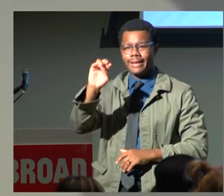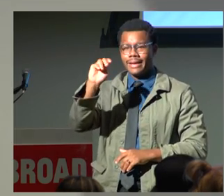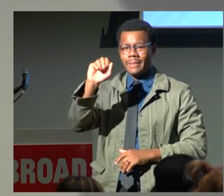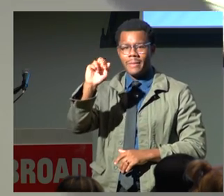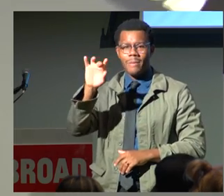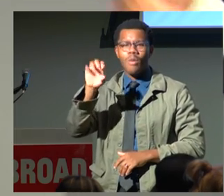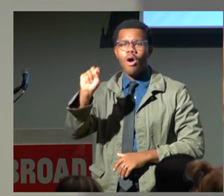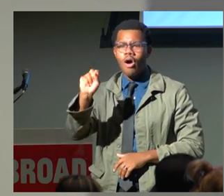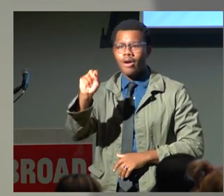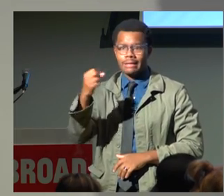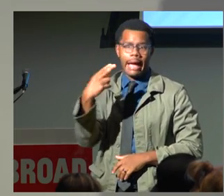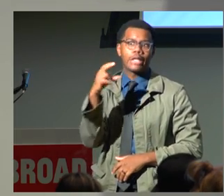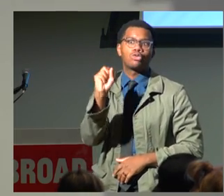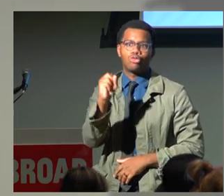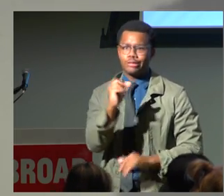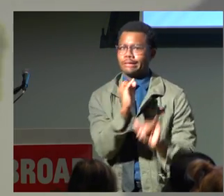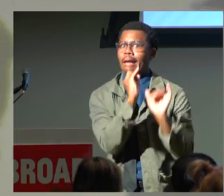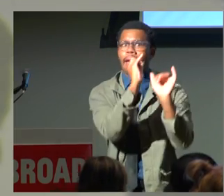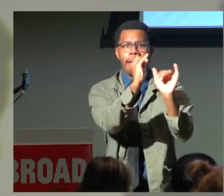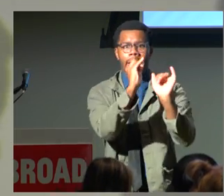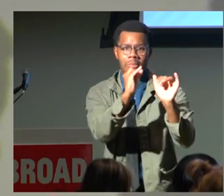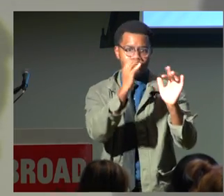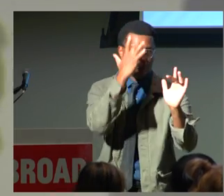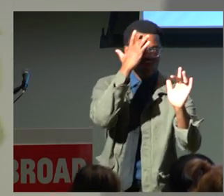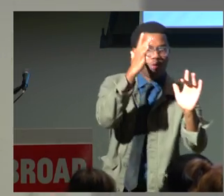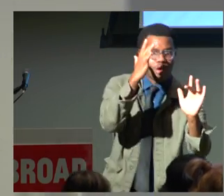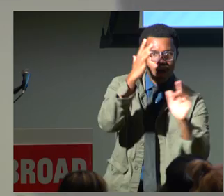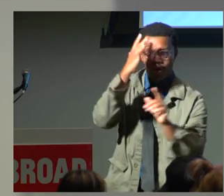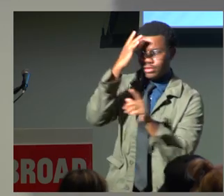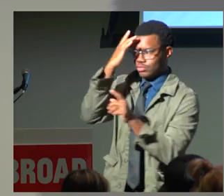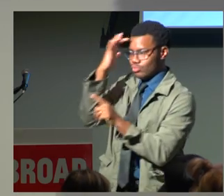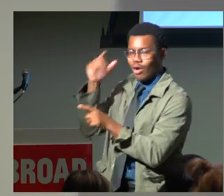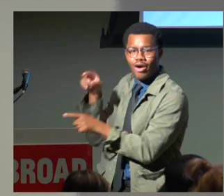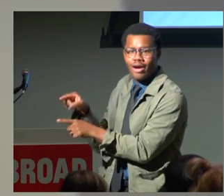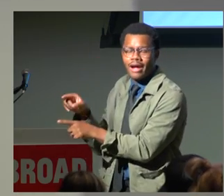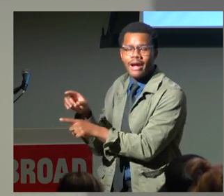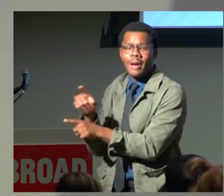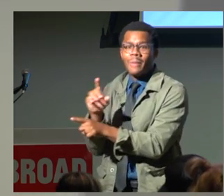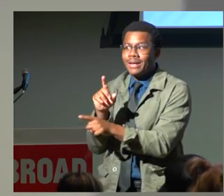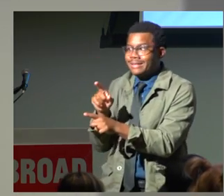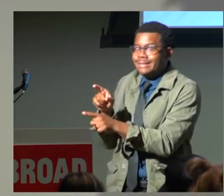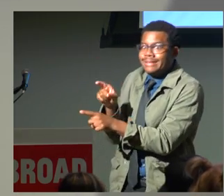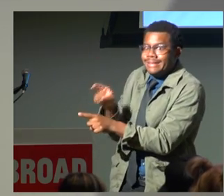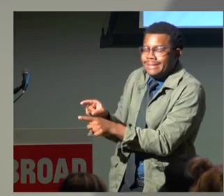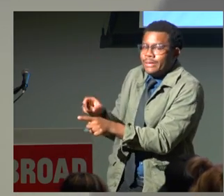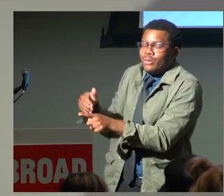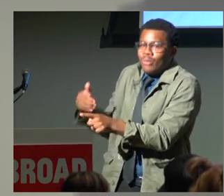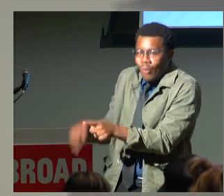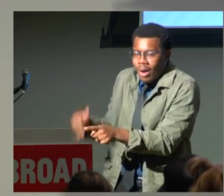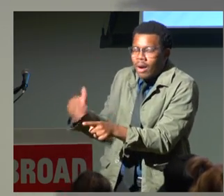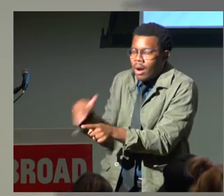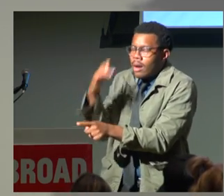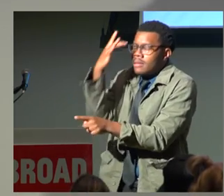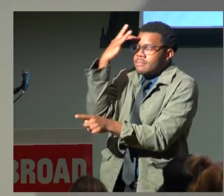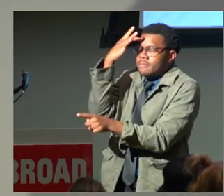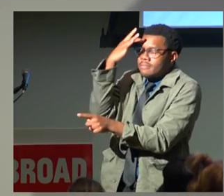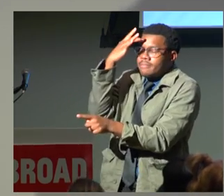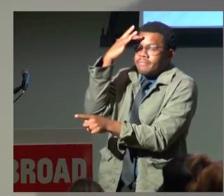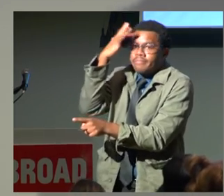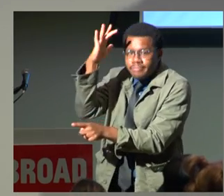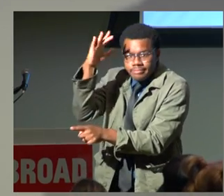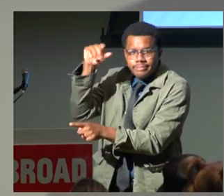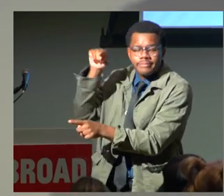guy. But Donna is, is super, super bright, super smart, and